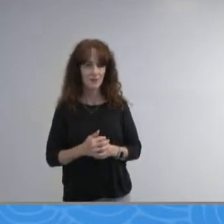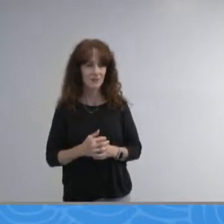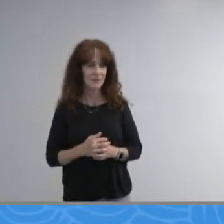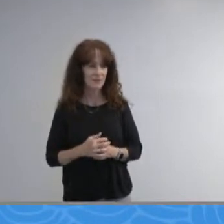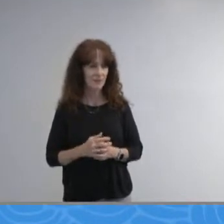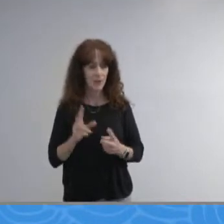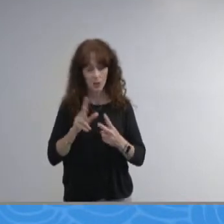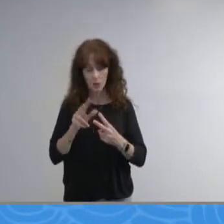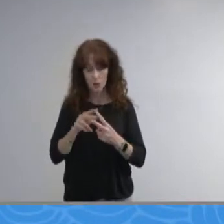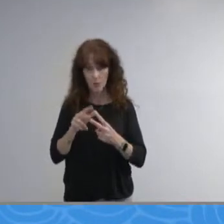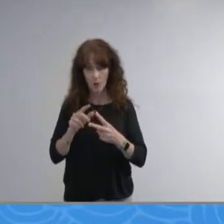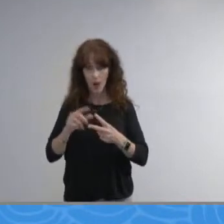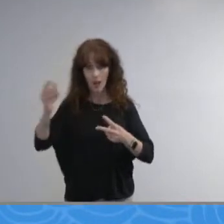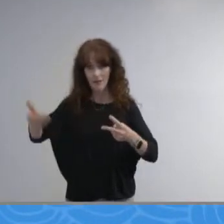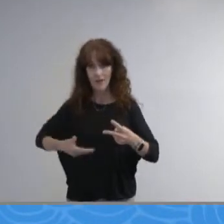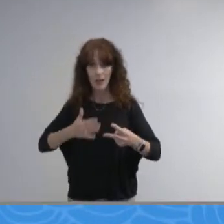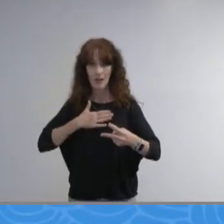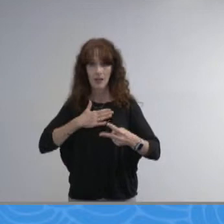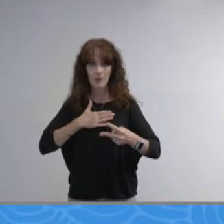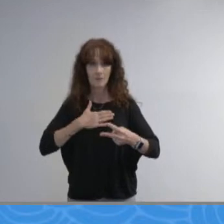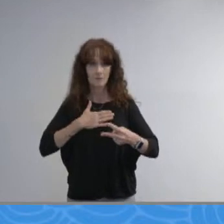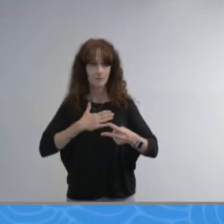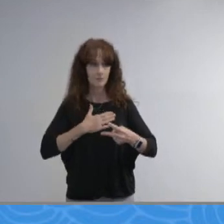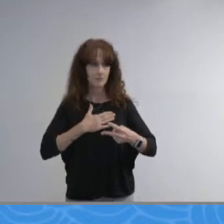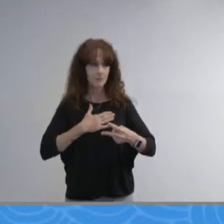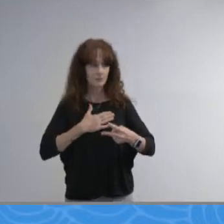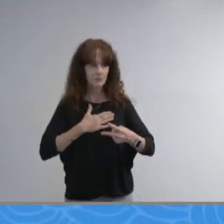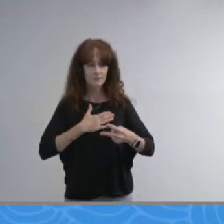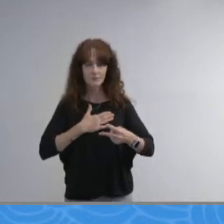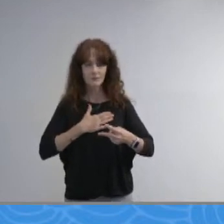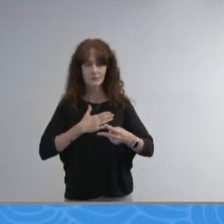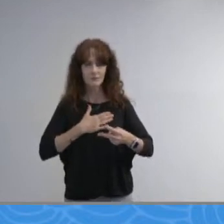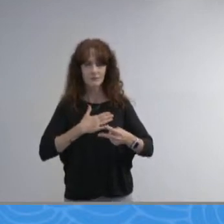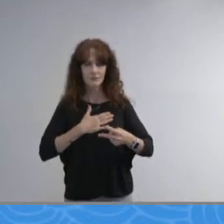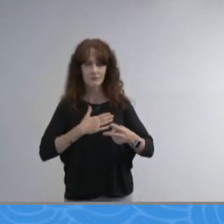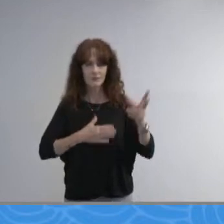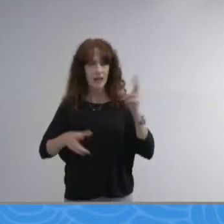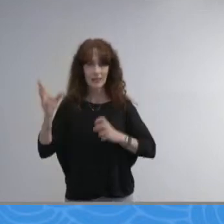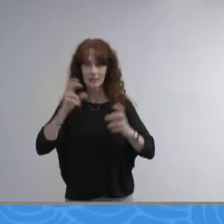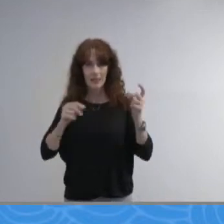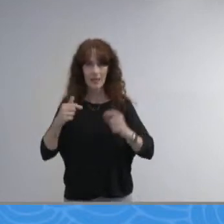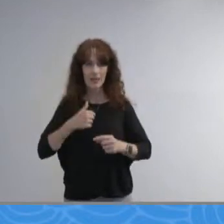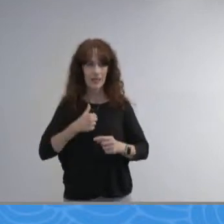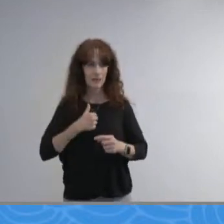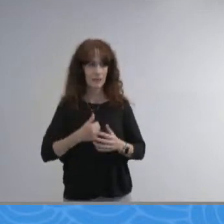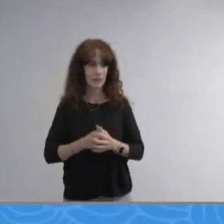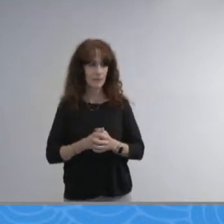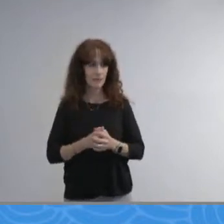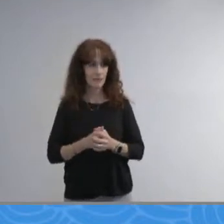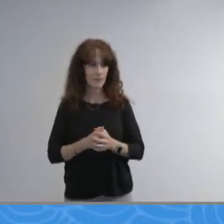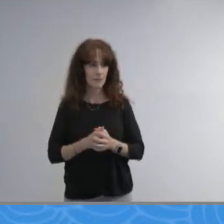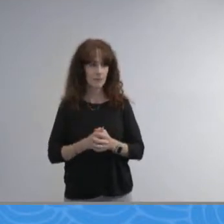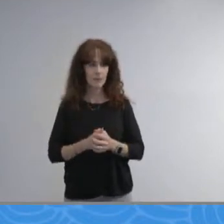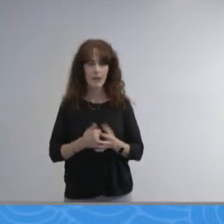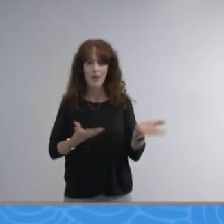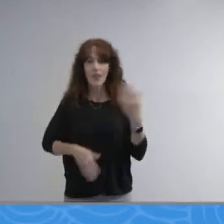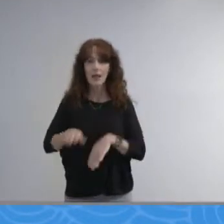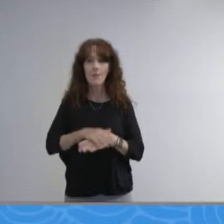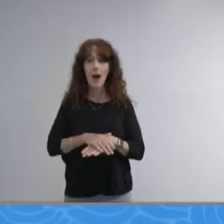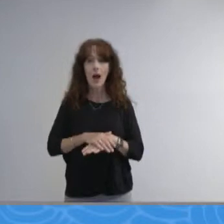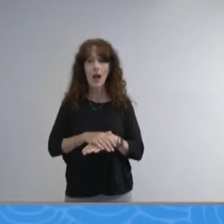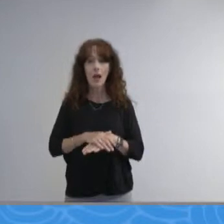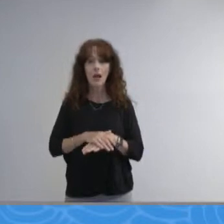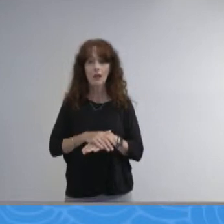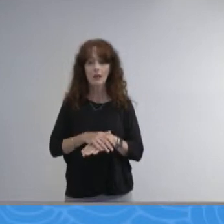There's 2 more things. I invited my oh, I guess he doesn't hear. Chris, this is my interpreter. If you can mute